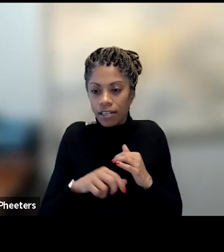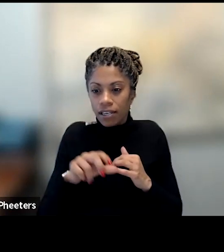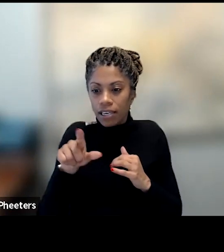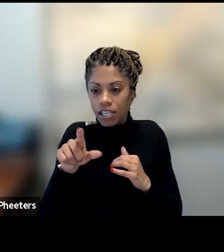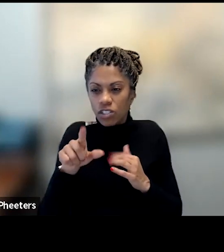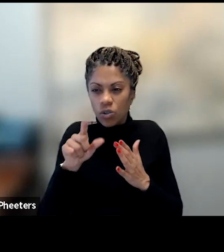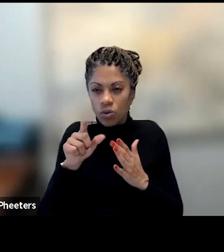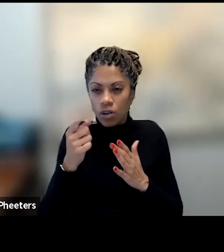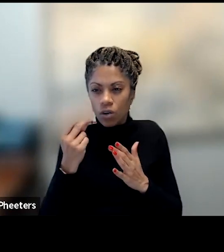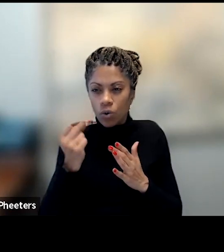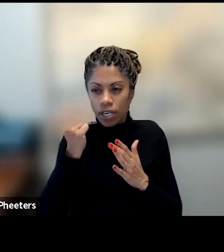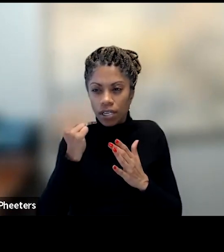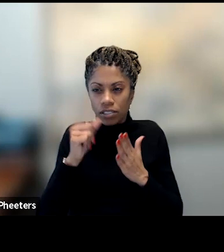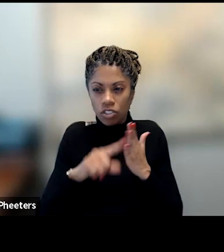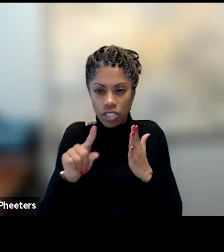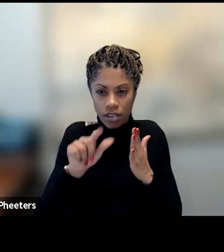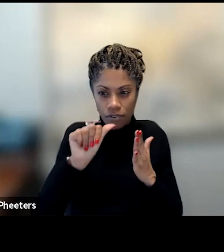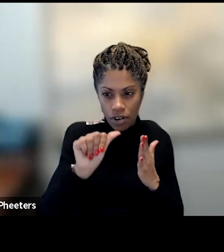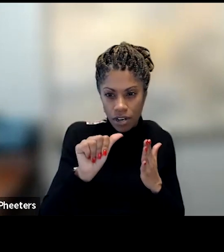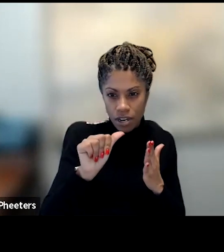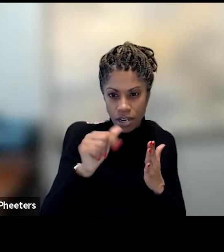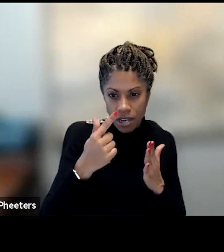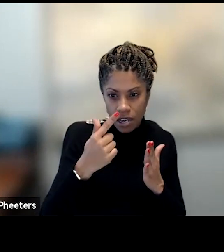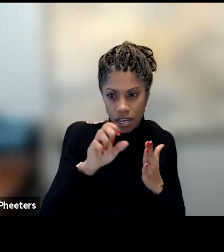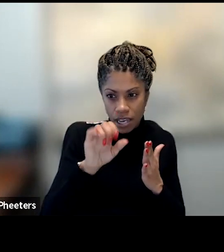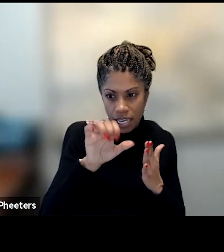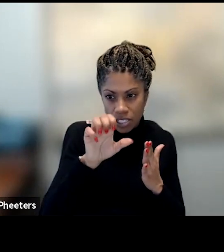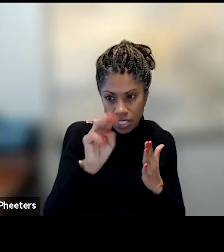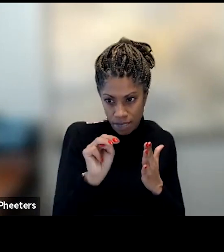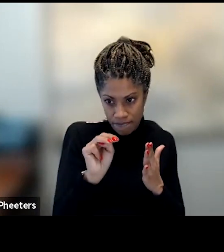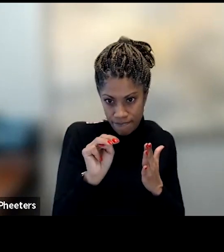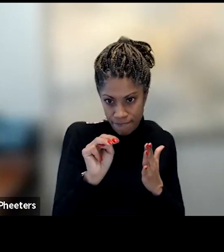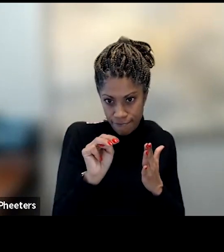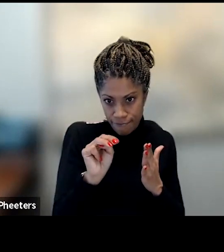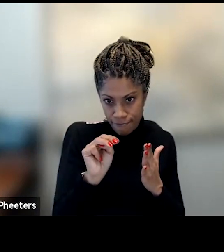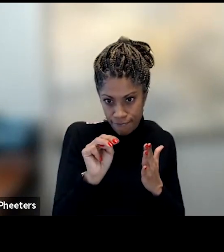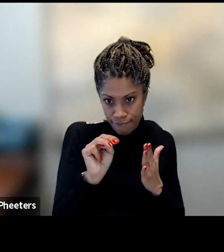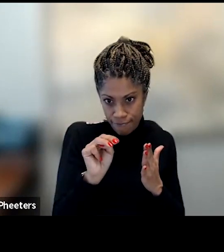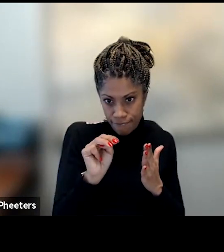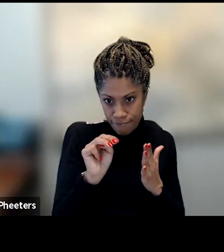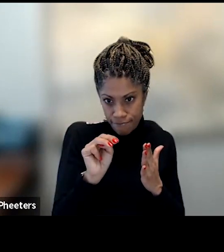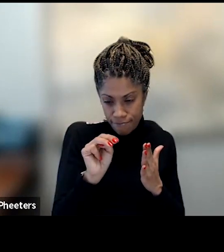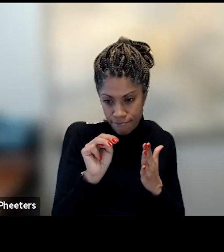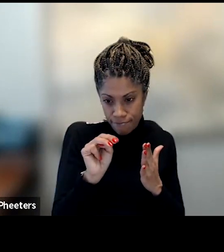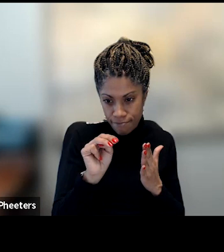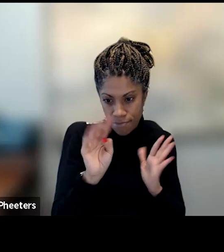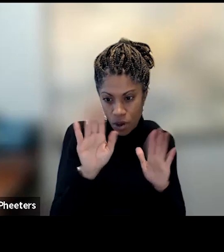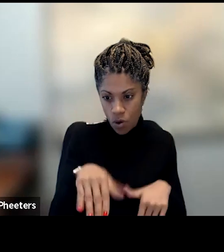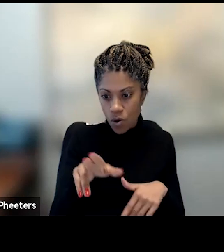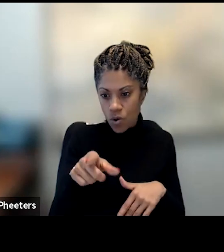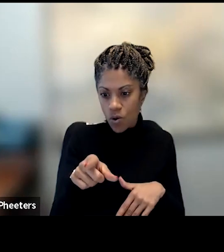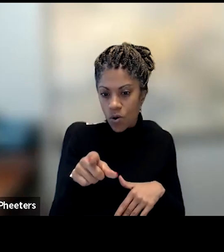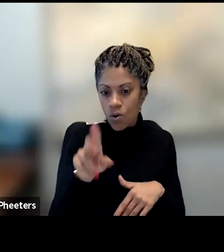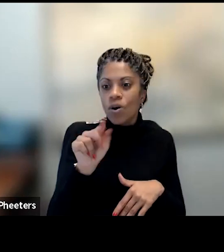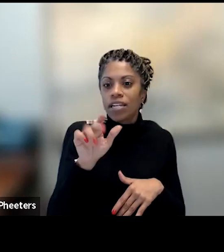I don't know off the top of my head, but if it's not, we should put it up there. And can we also, Nate, let's just drop in the website. Oh, it's actually